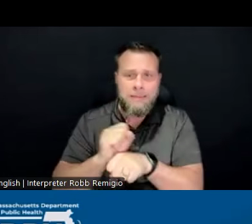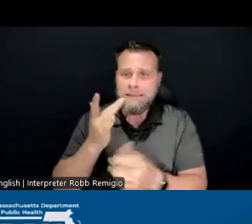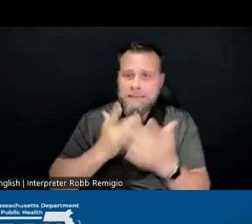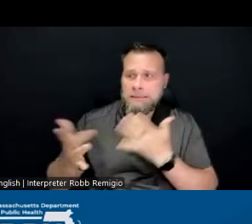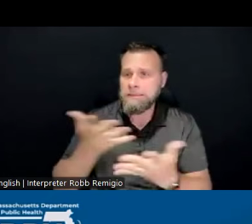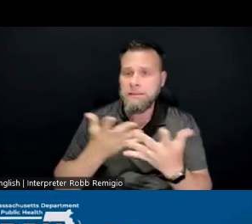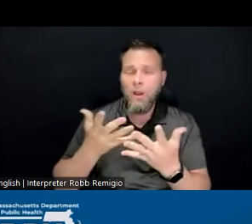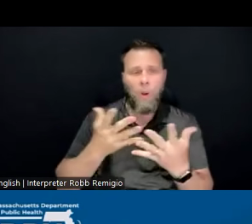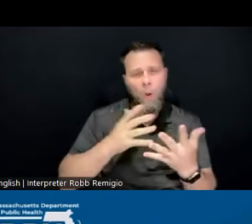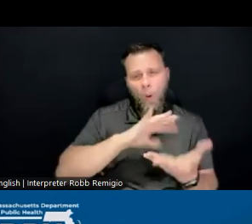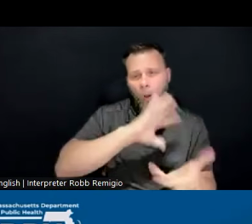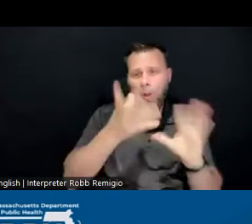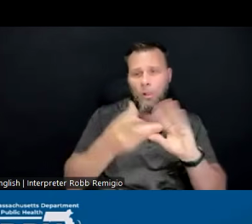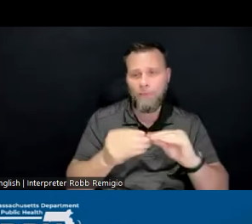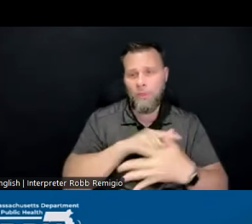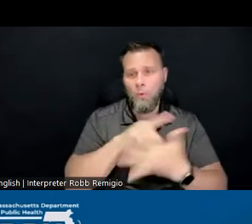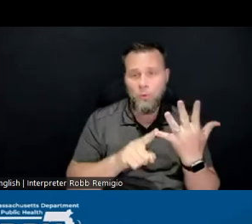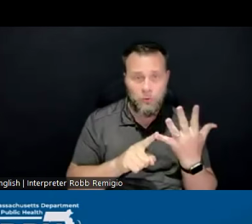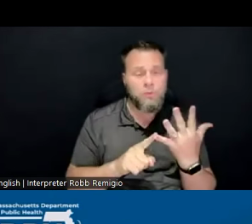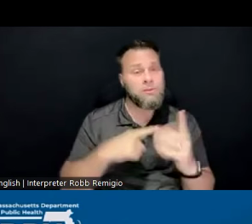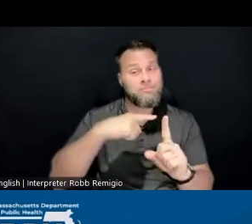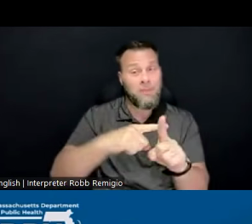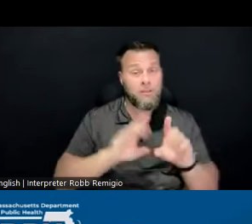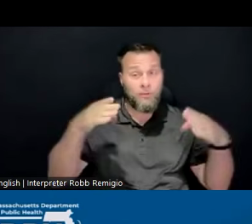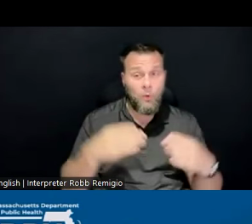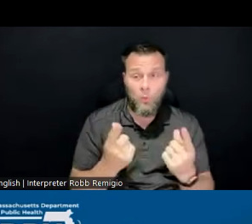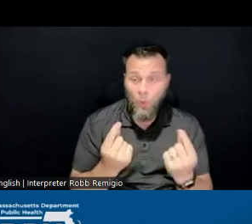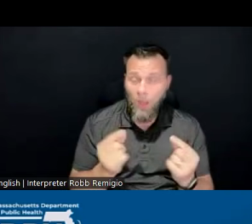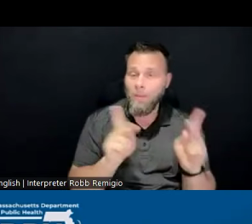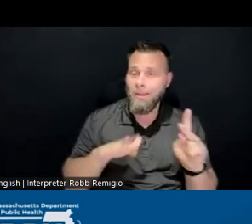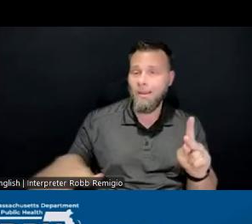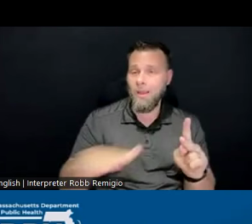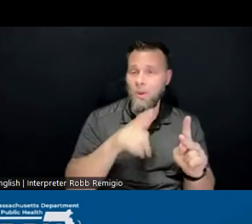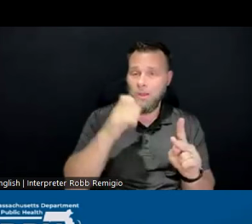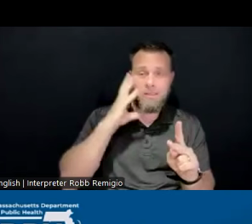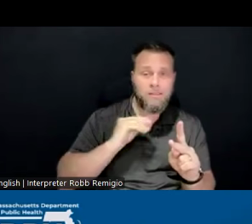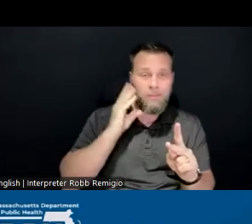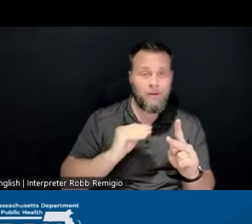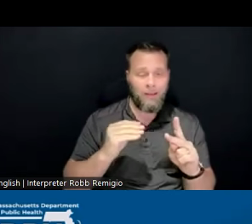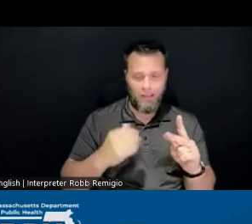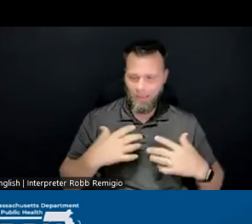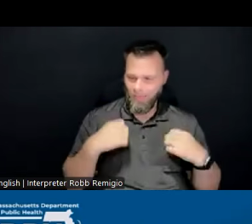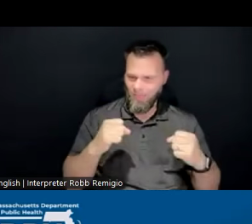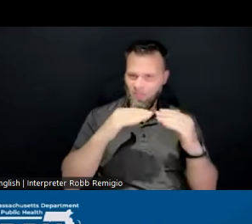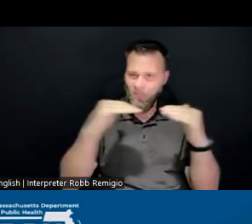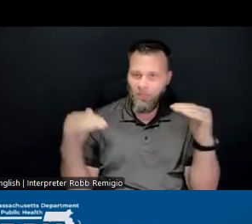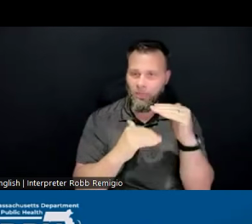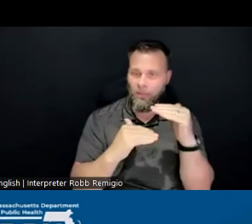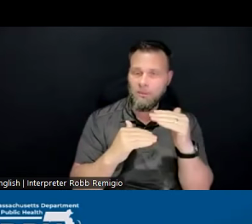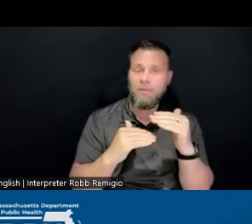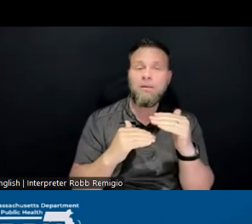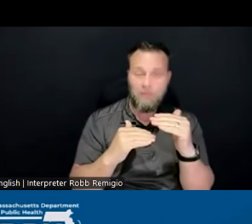of conditions, with a focus on residents who experience health inequities and folks who